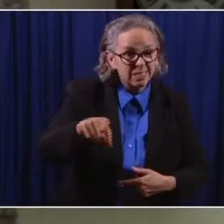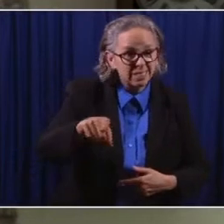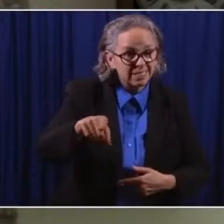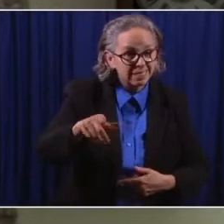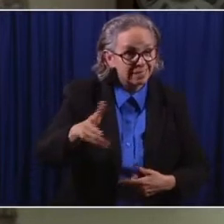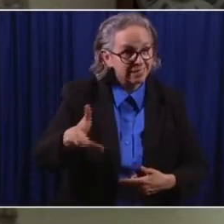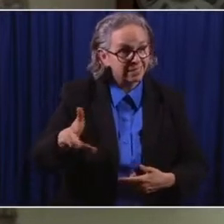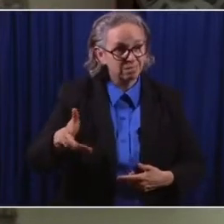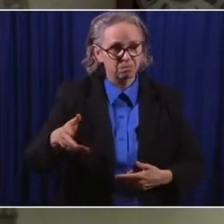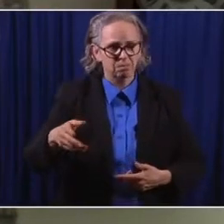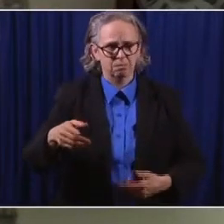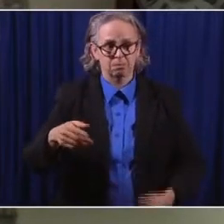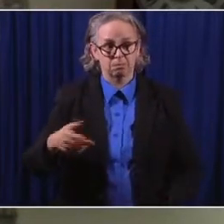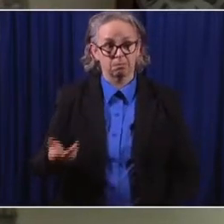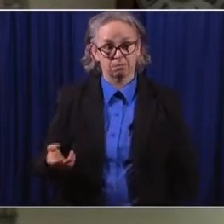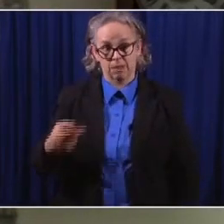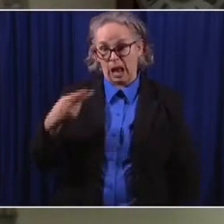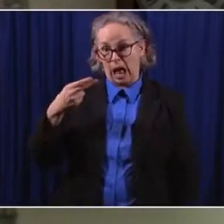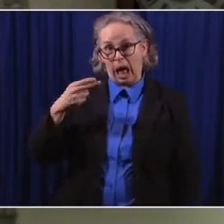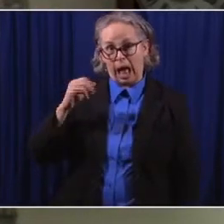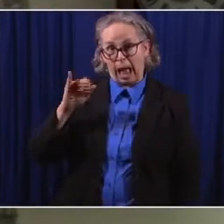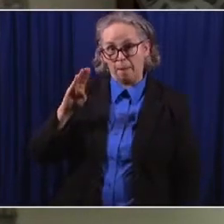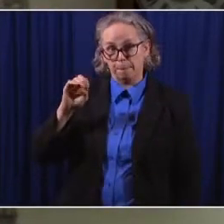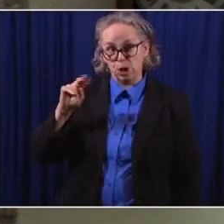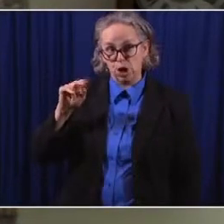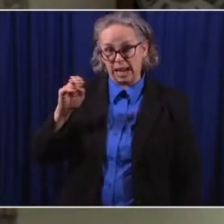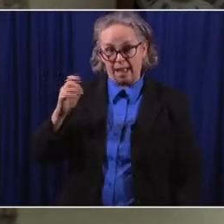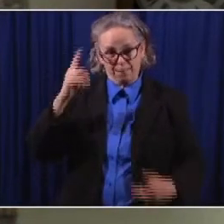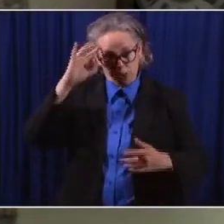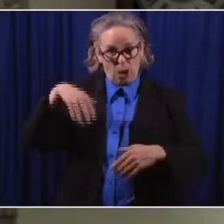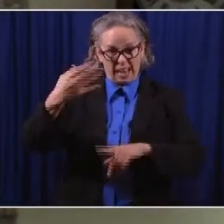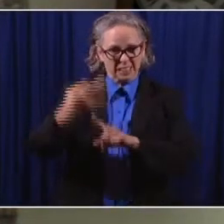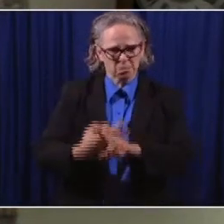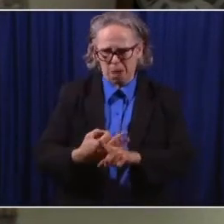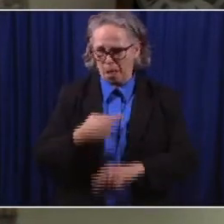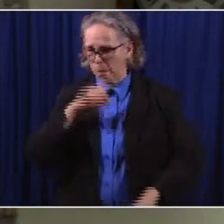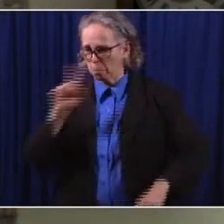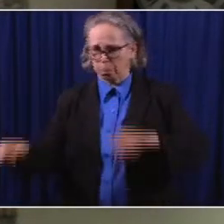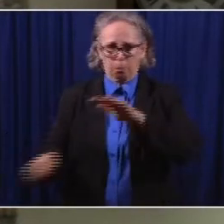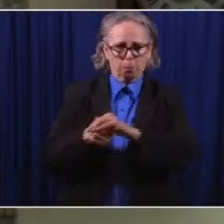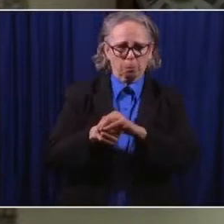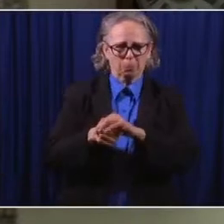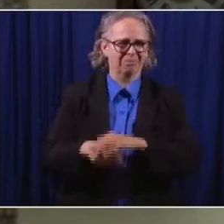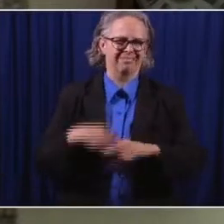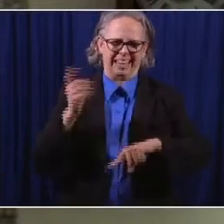hibernate for 9 months of the school year or the whole school year or whatever. But,